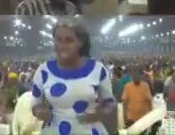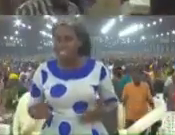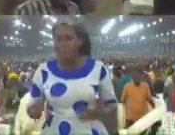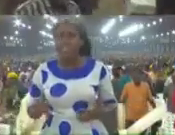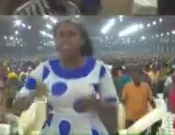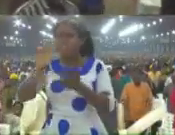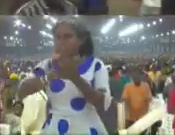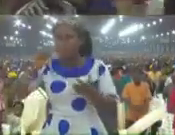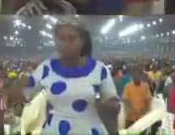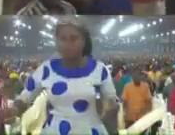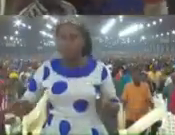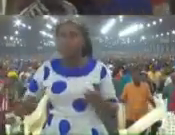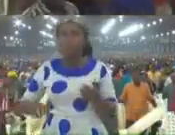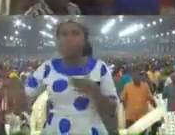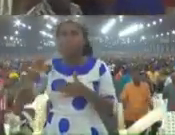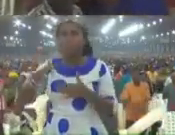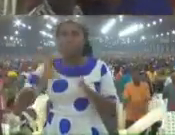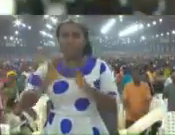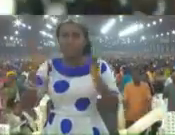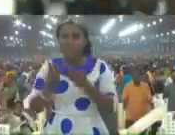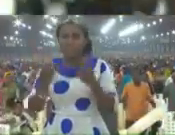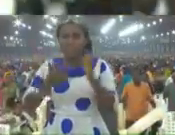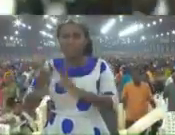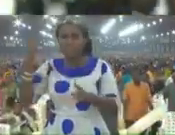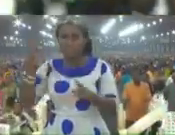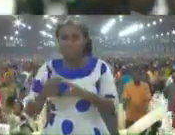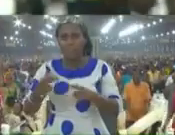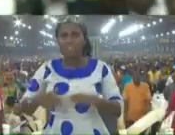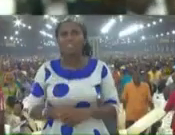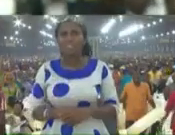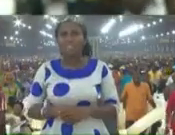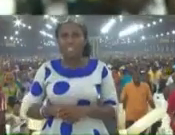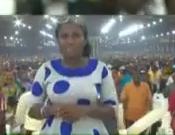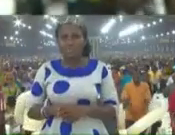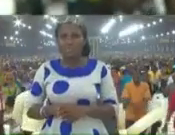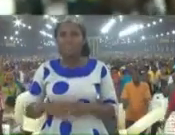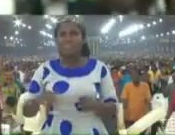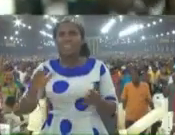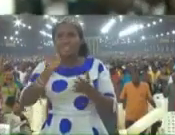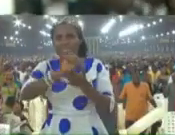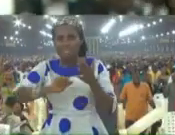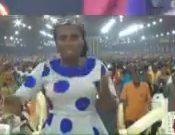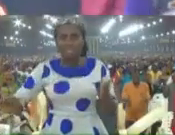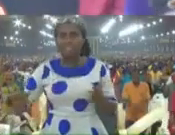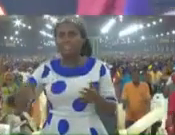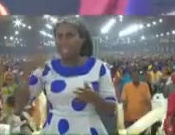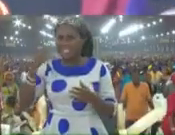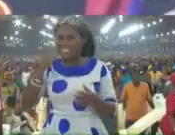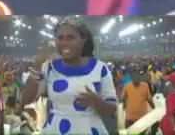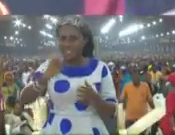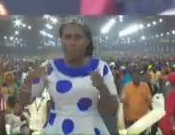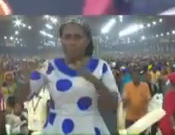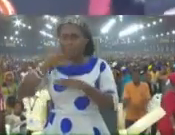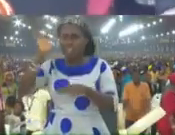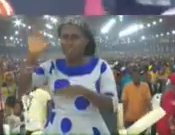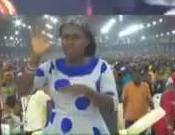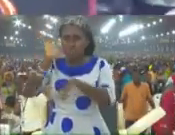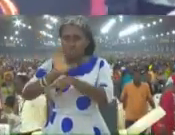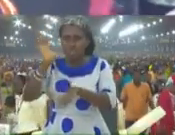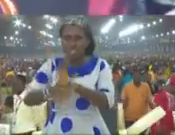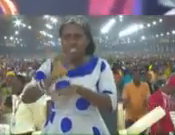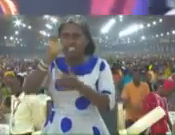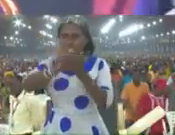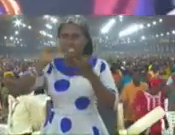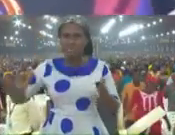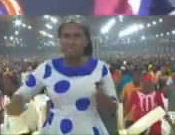Leave the siege over my nation. Leave the siege over your church. Leave the siege over